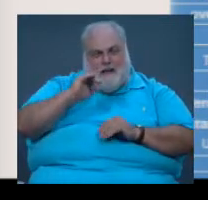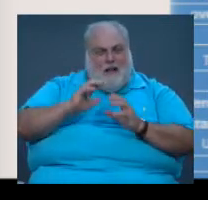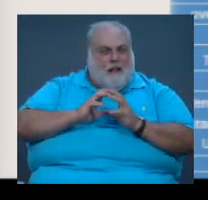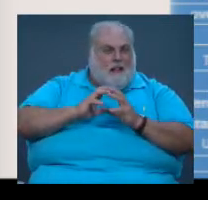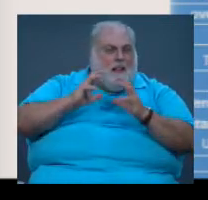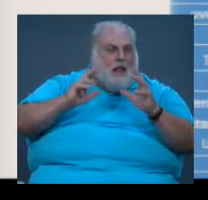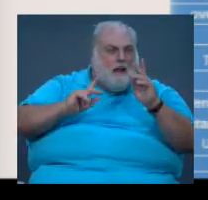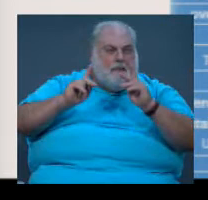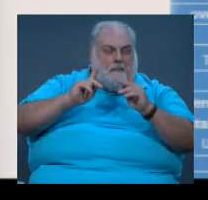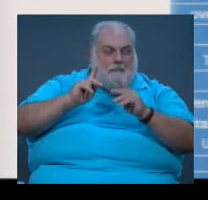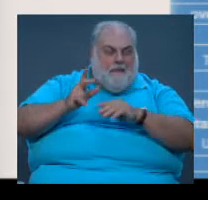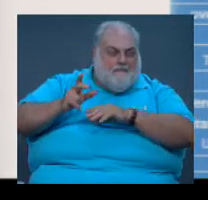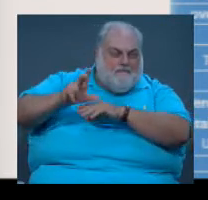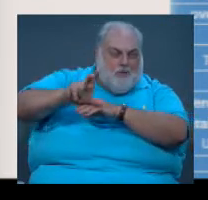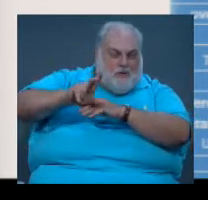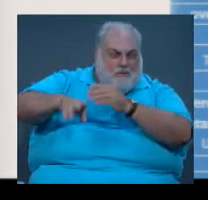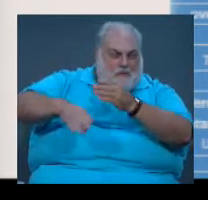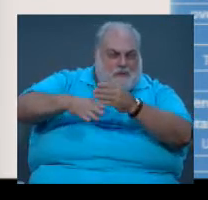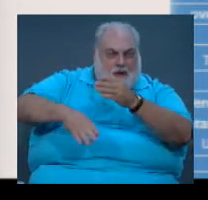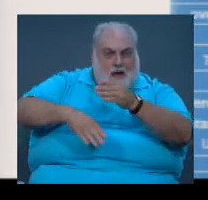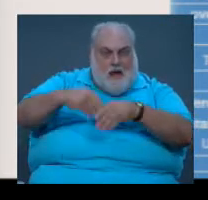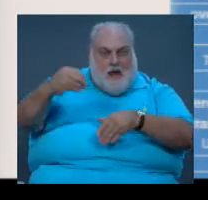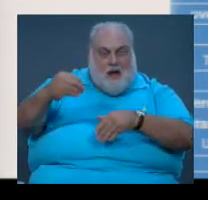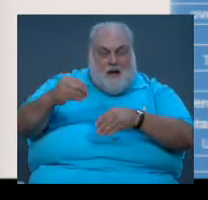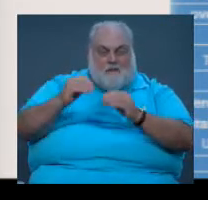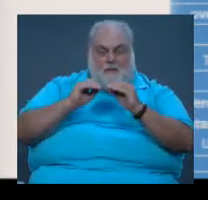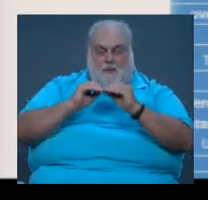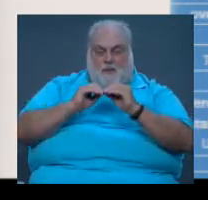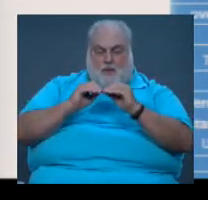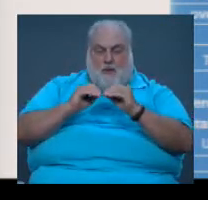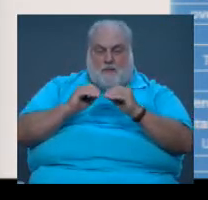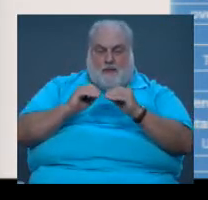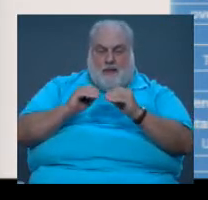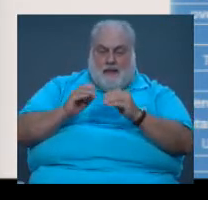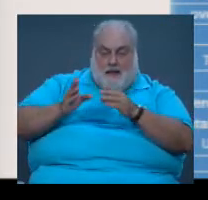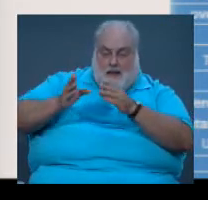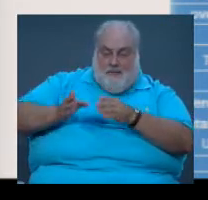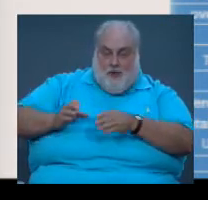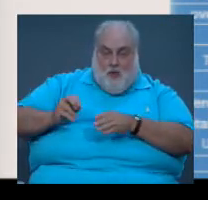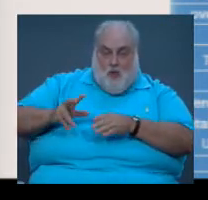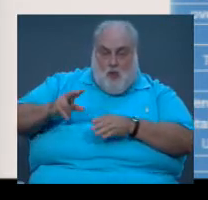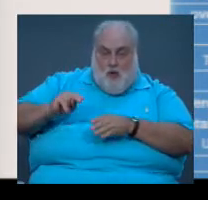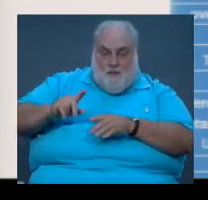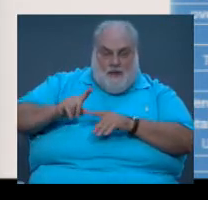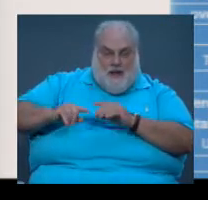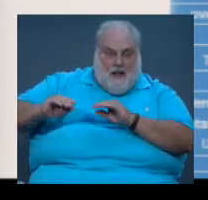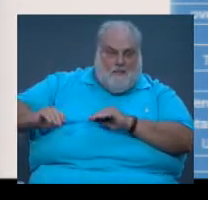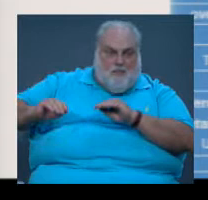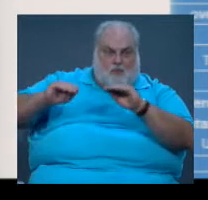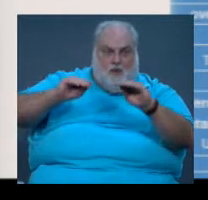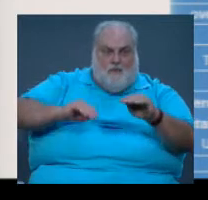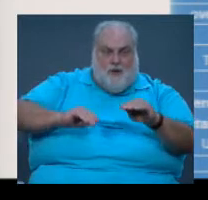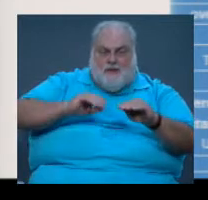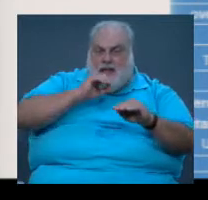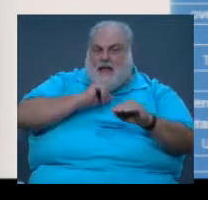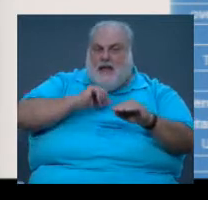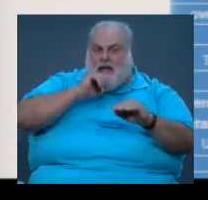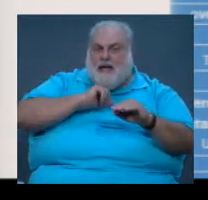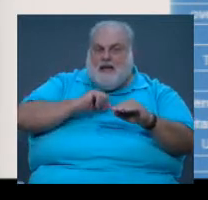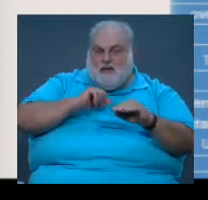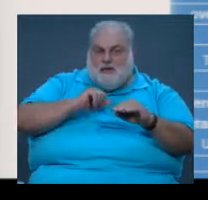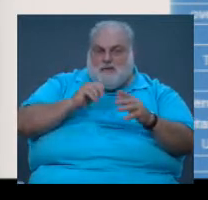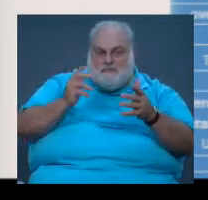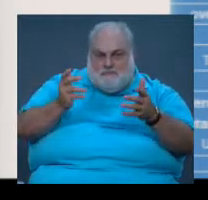being evicted under mobile homes that are owned by the individuals, but they can't move them because of the age and the